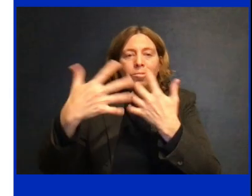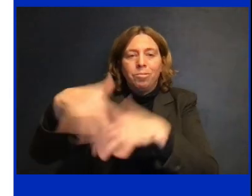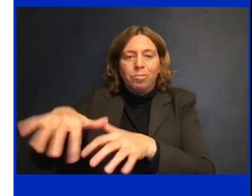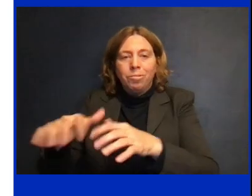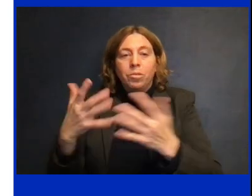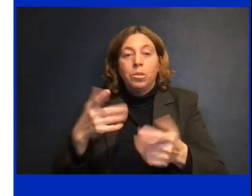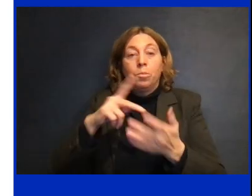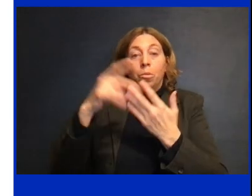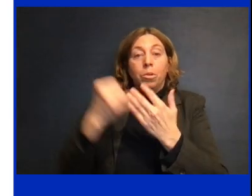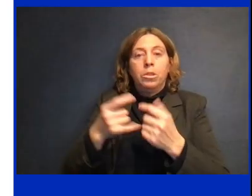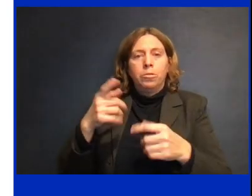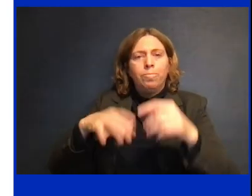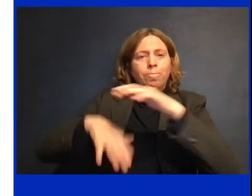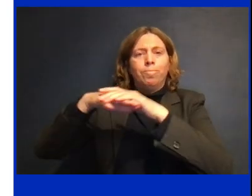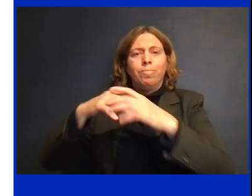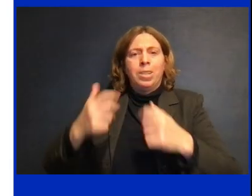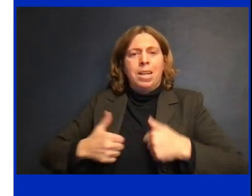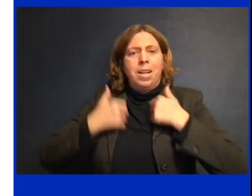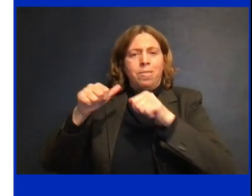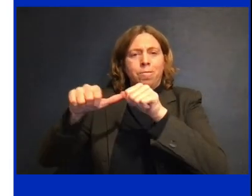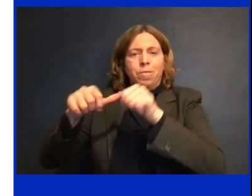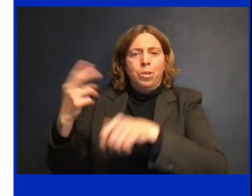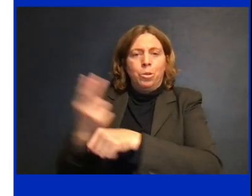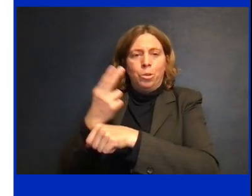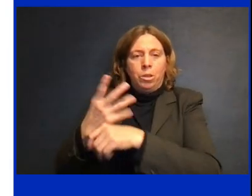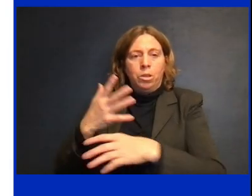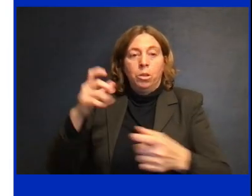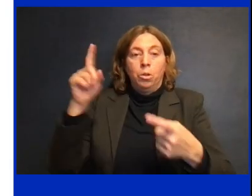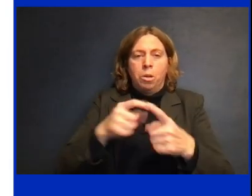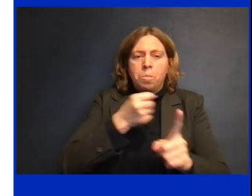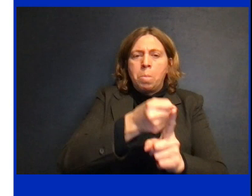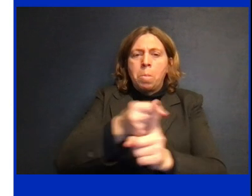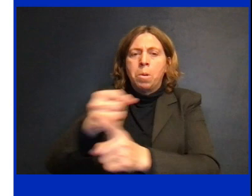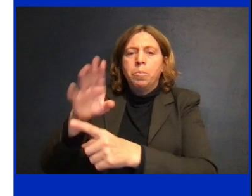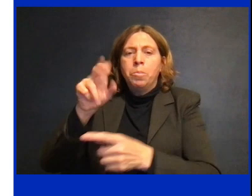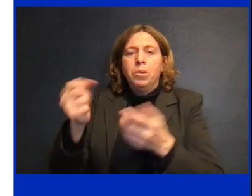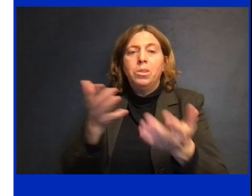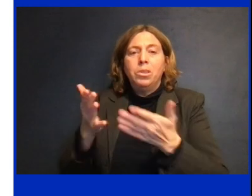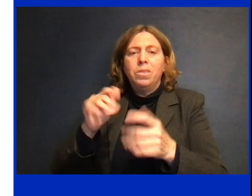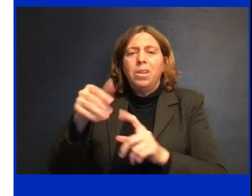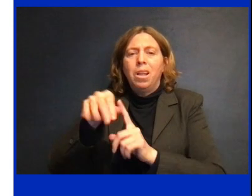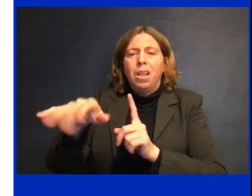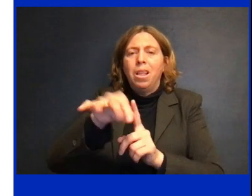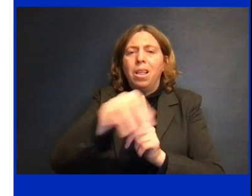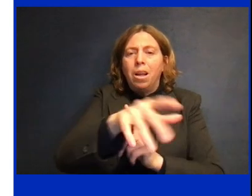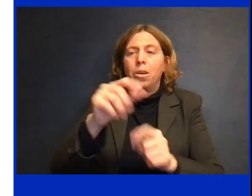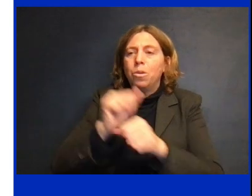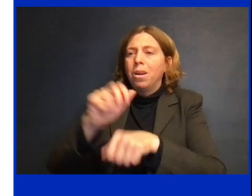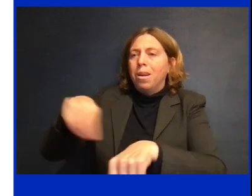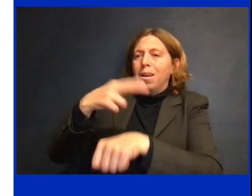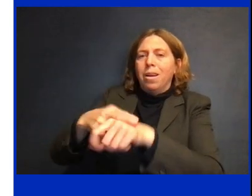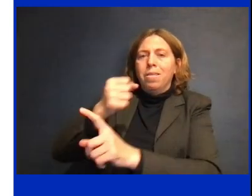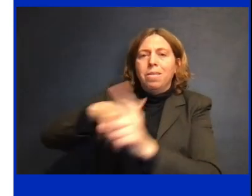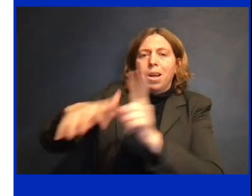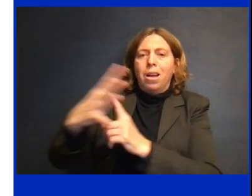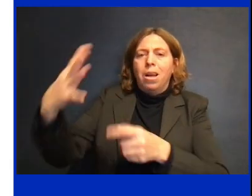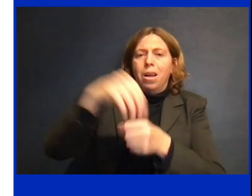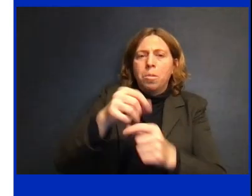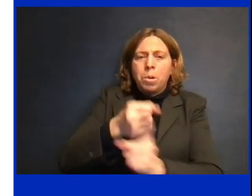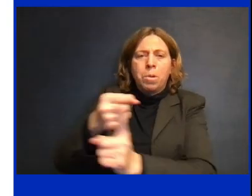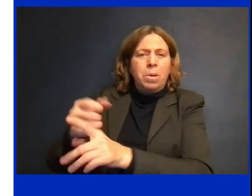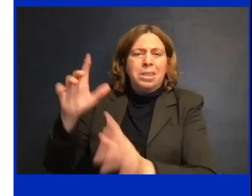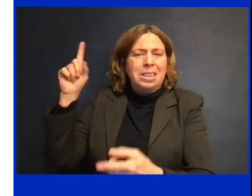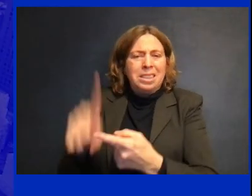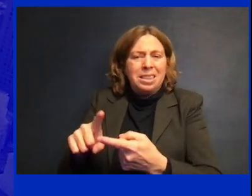that optimizes life cycle costs, and reduce the impacts of bus services on the built and natural